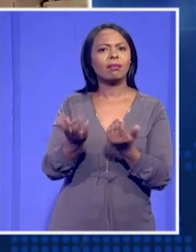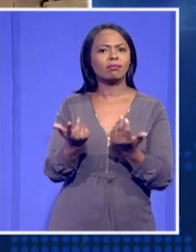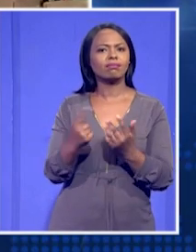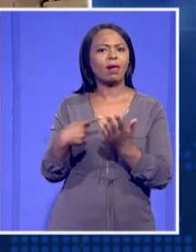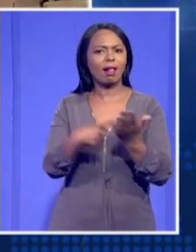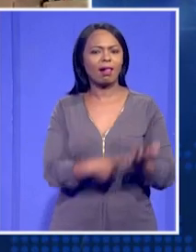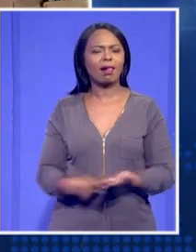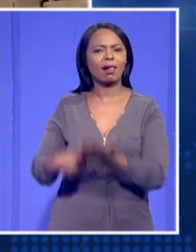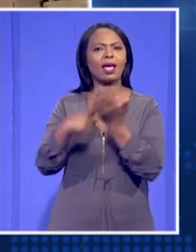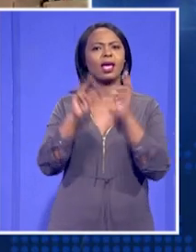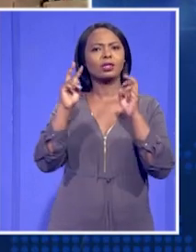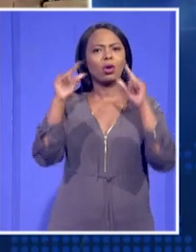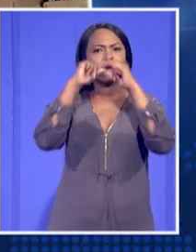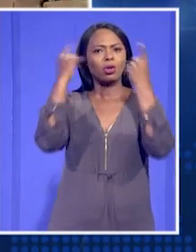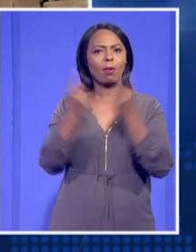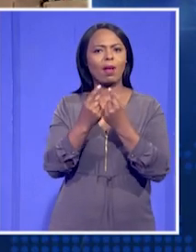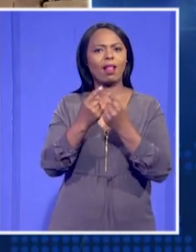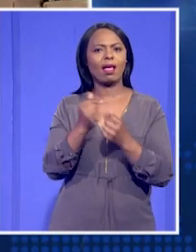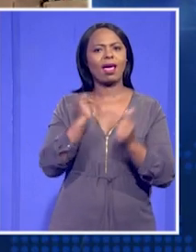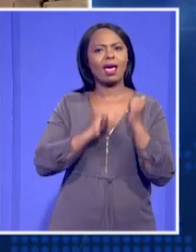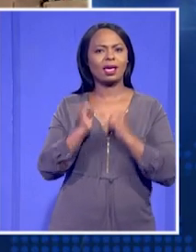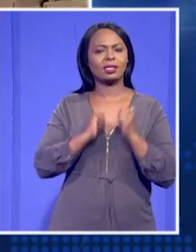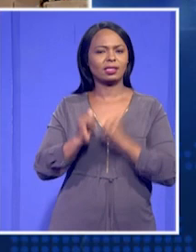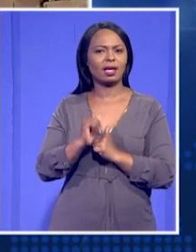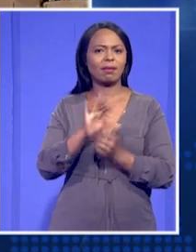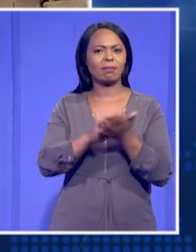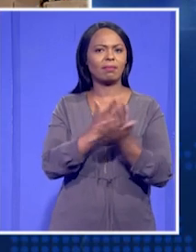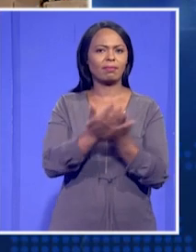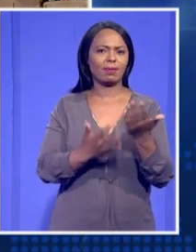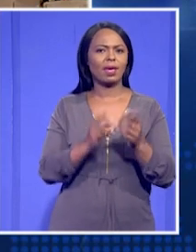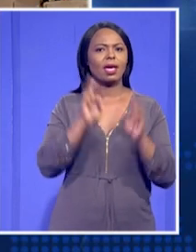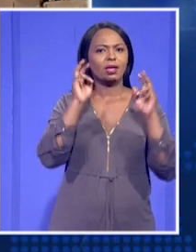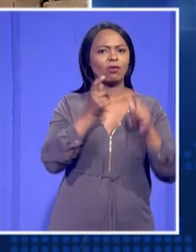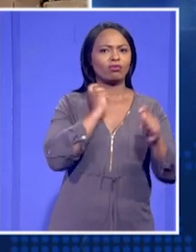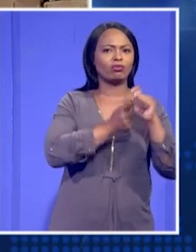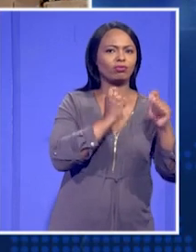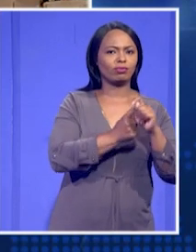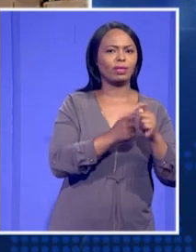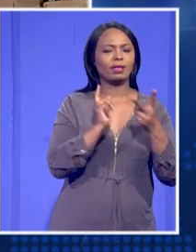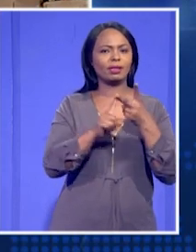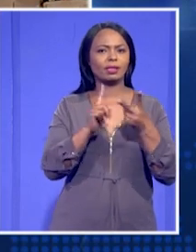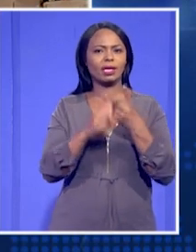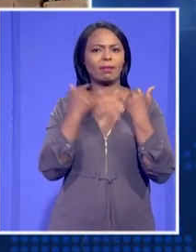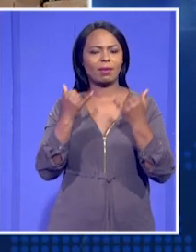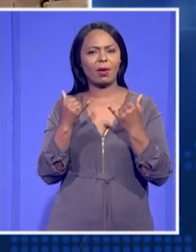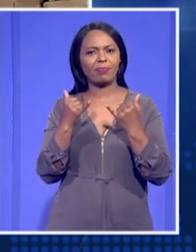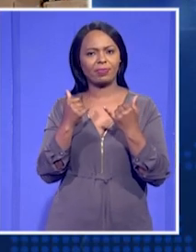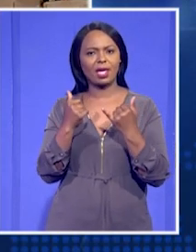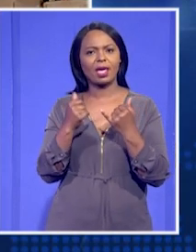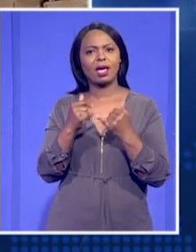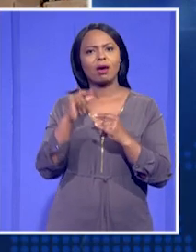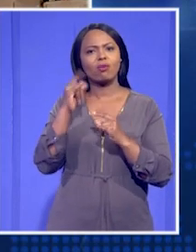on the Global Action Plan framework on informal settlements and slums. What is its relevance?